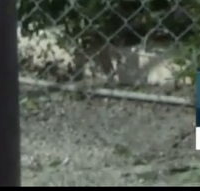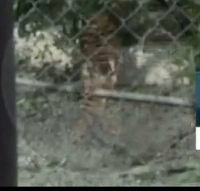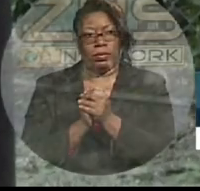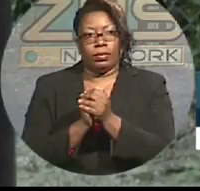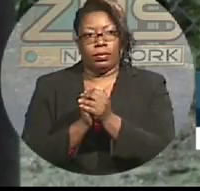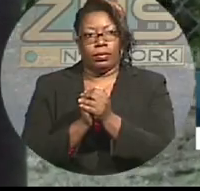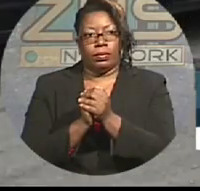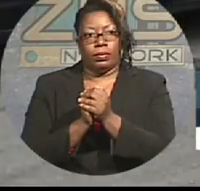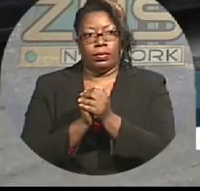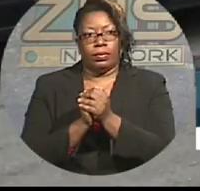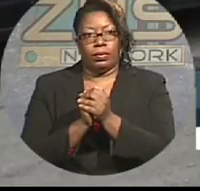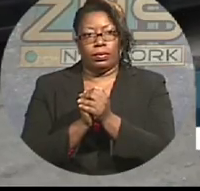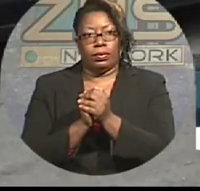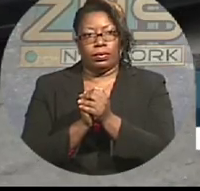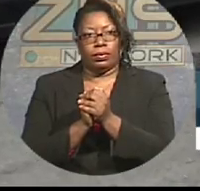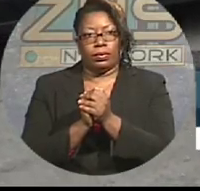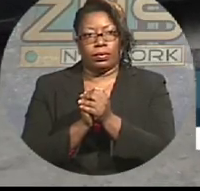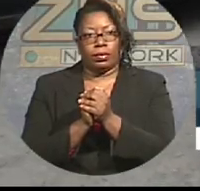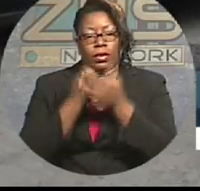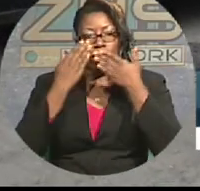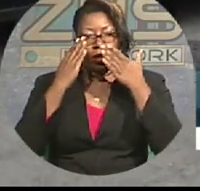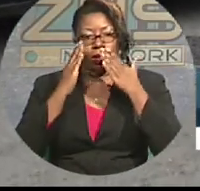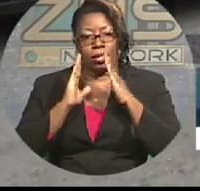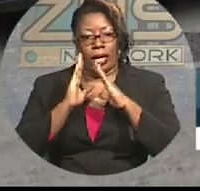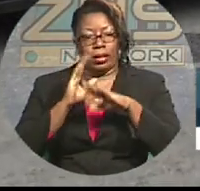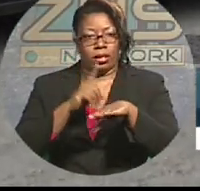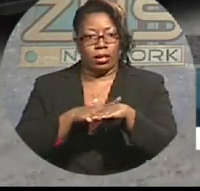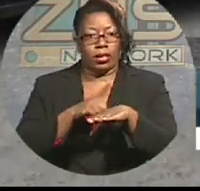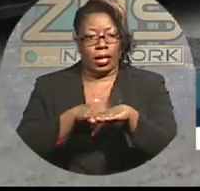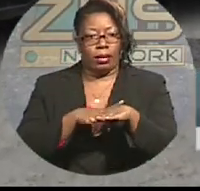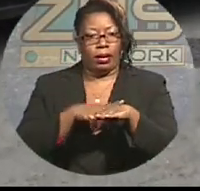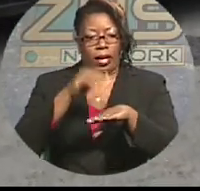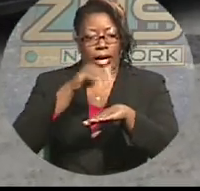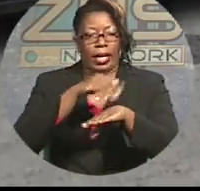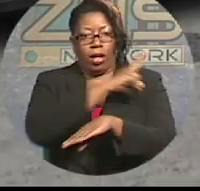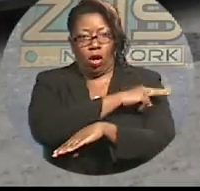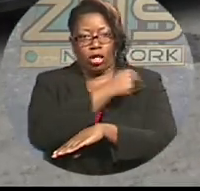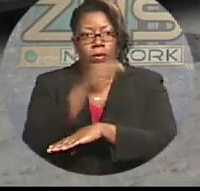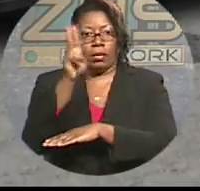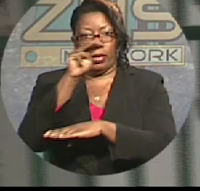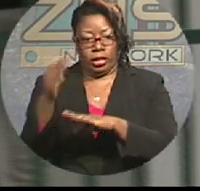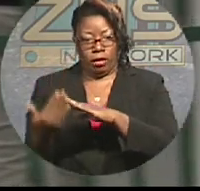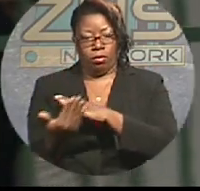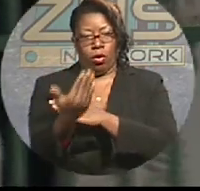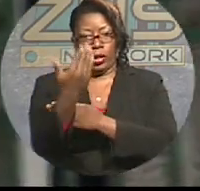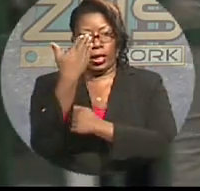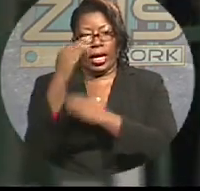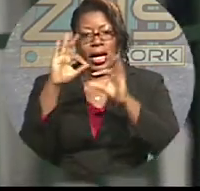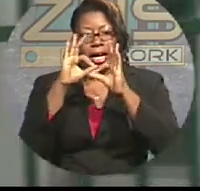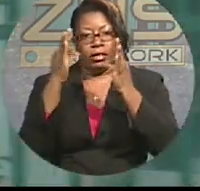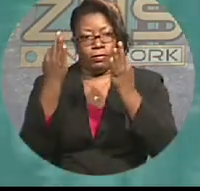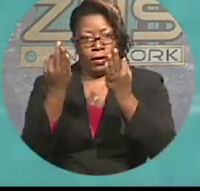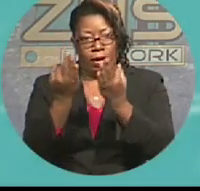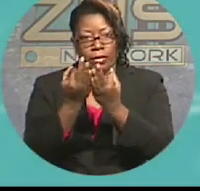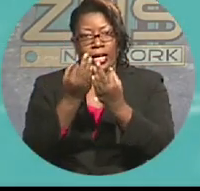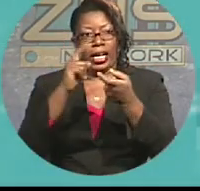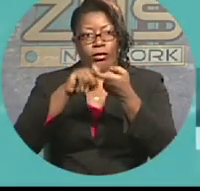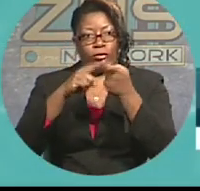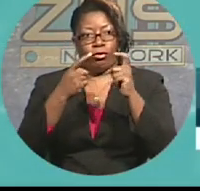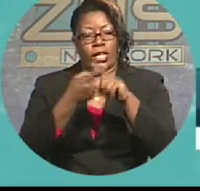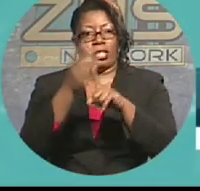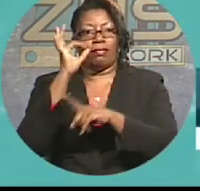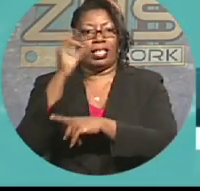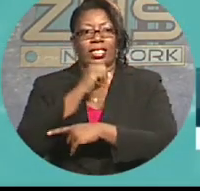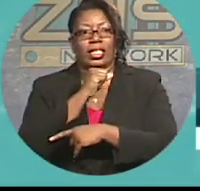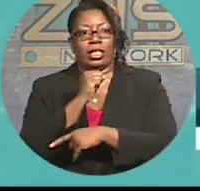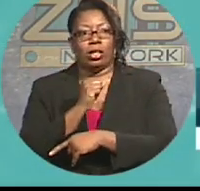It's a blow. It was a somber moment at the Princess Margaret Hospital on Monday morning as family members and close friends of 19-year-old